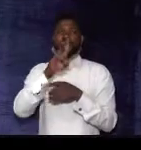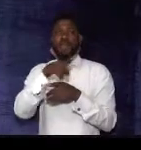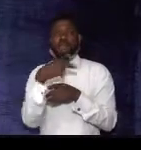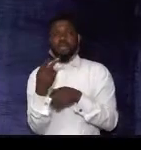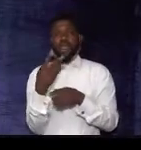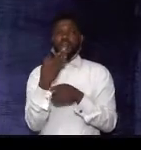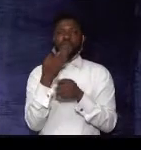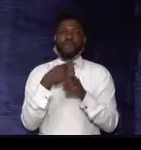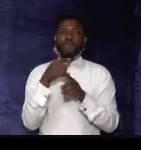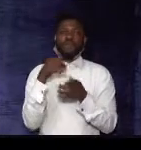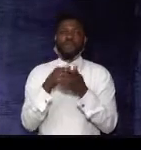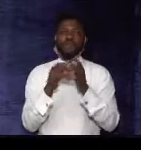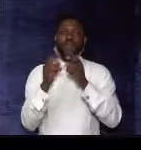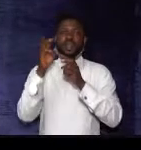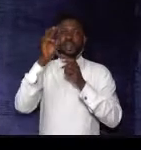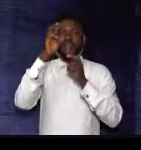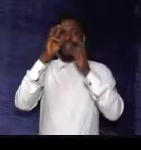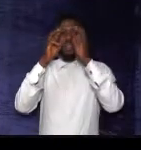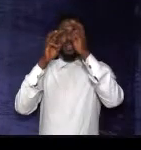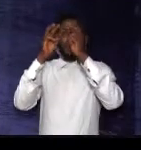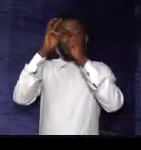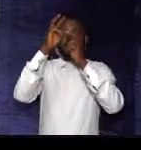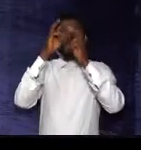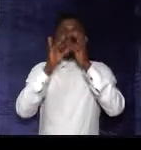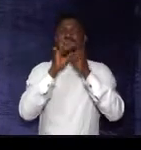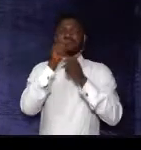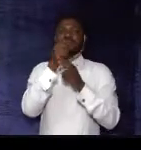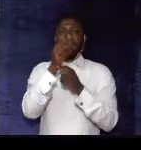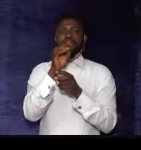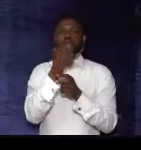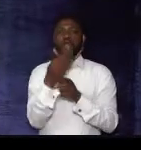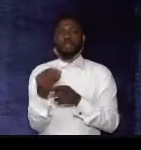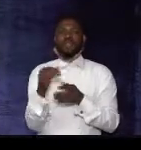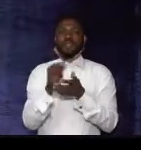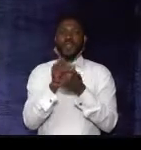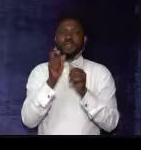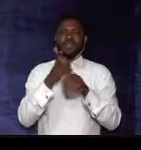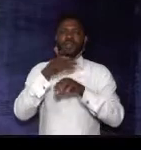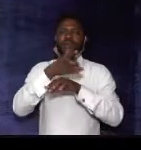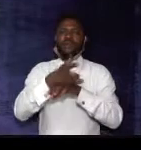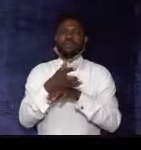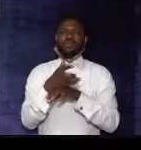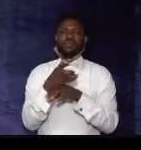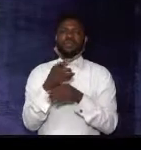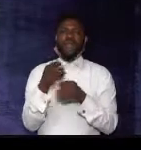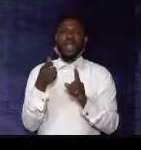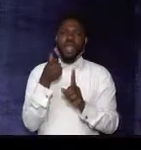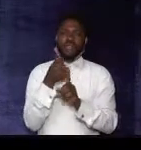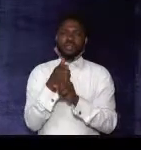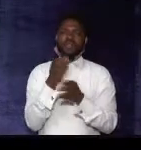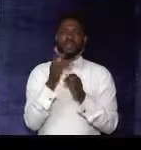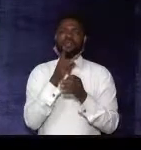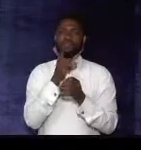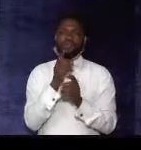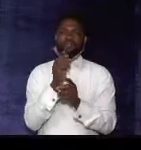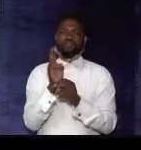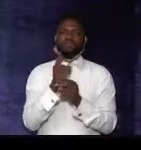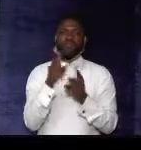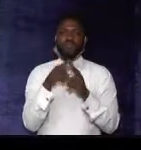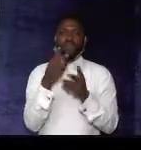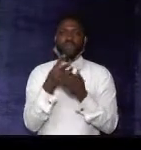mistakenly fell off from it. So ladder is also an object that can cause accident if not effectively and properly